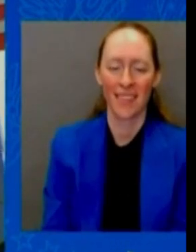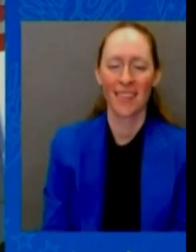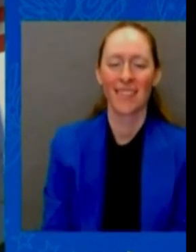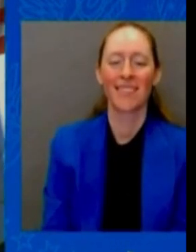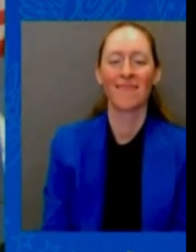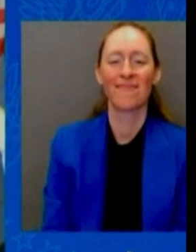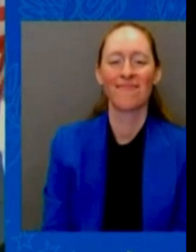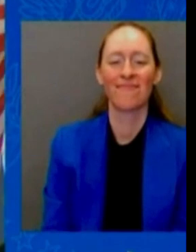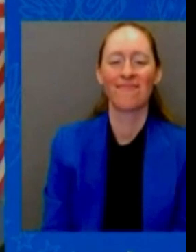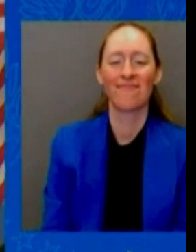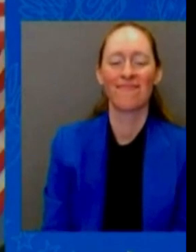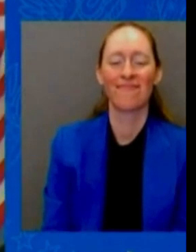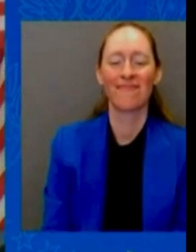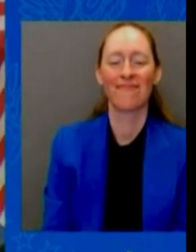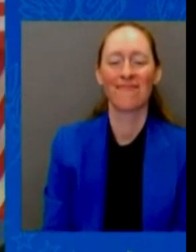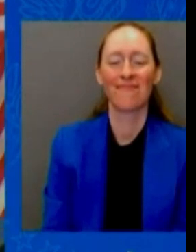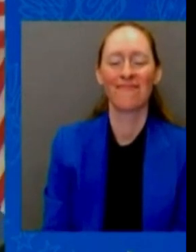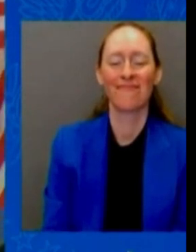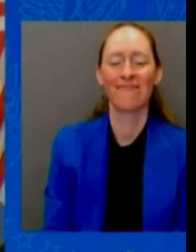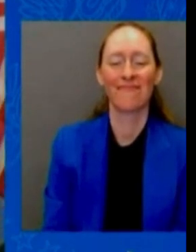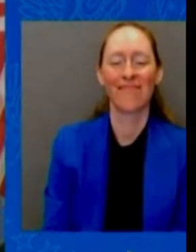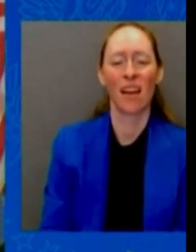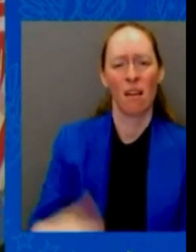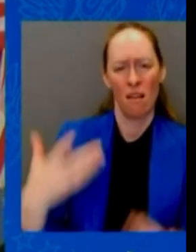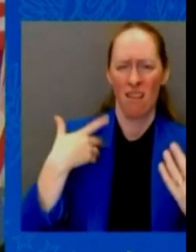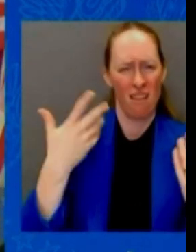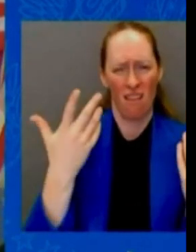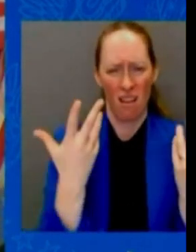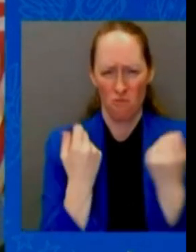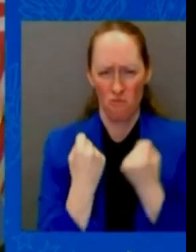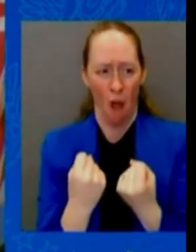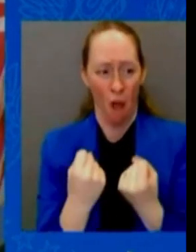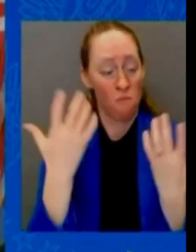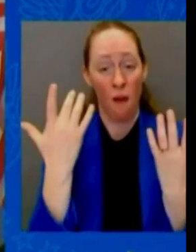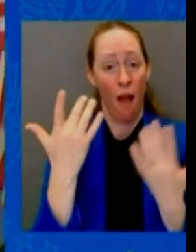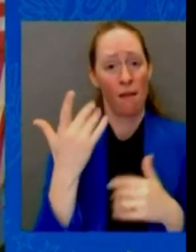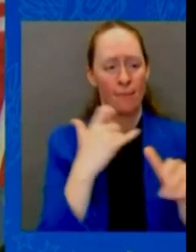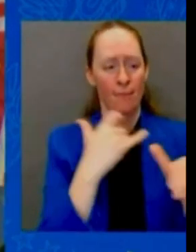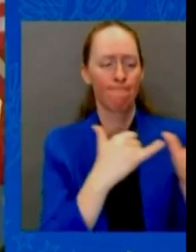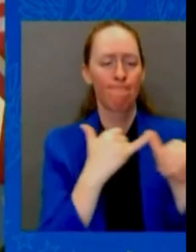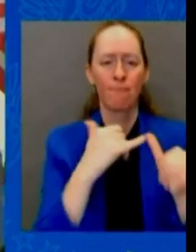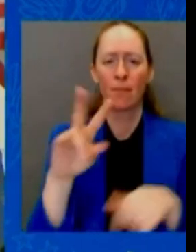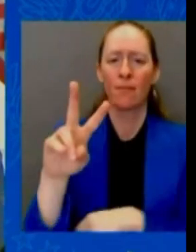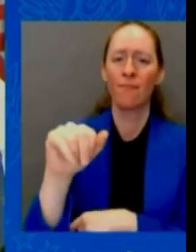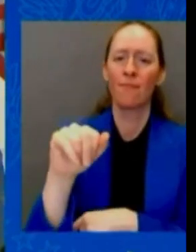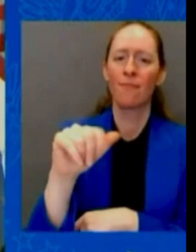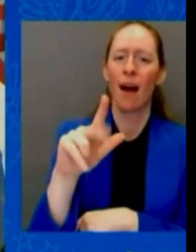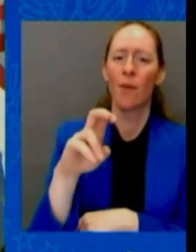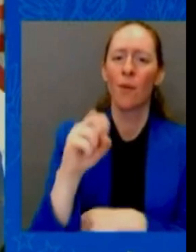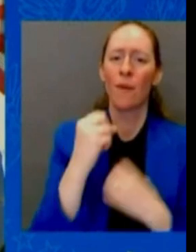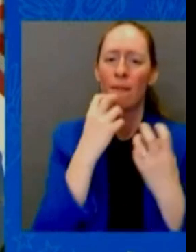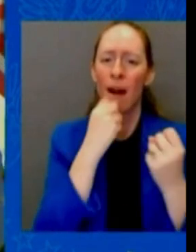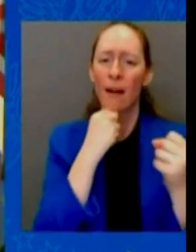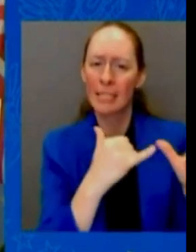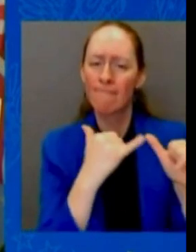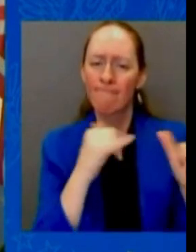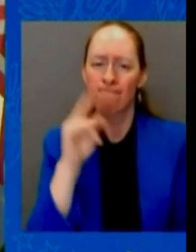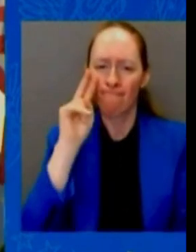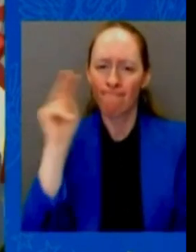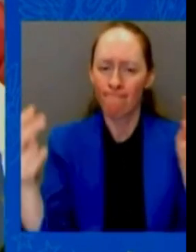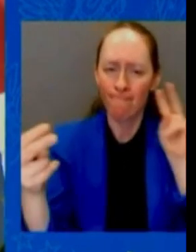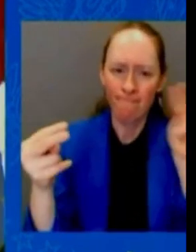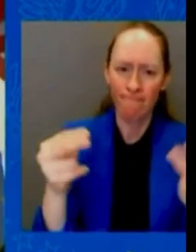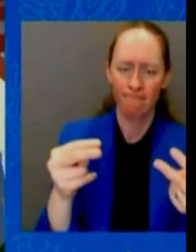and undaunted by any challenge that lies ahead. And the connections we are building today between